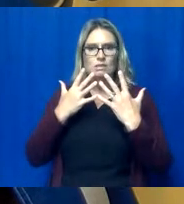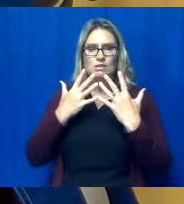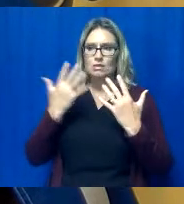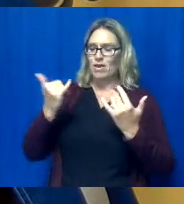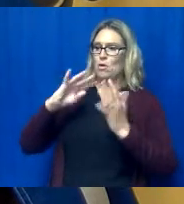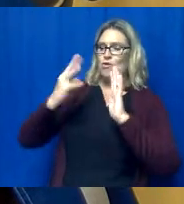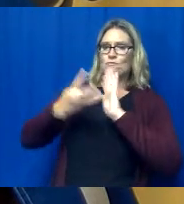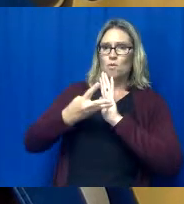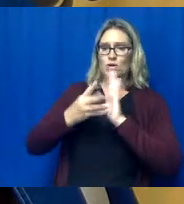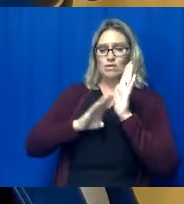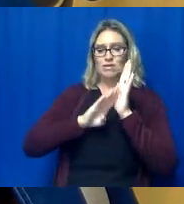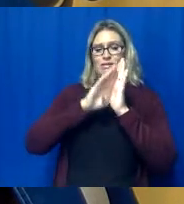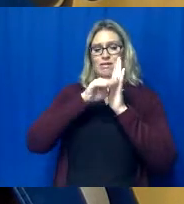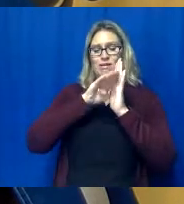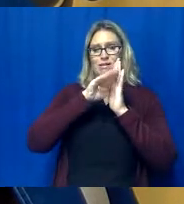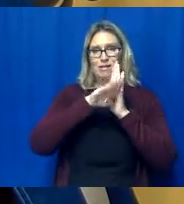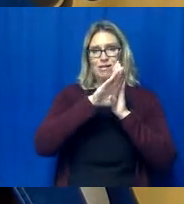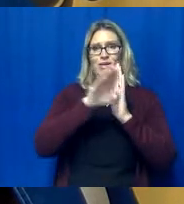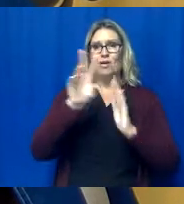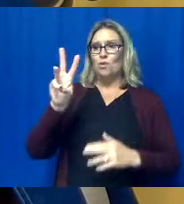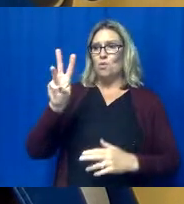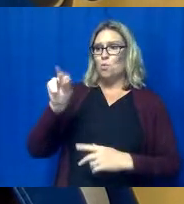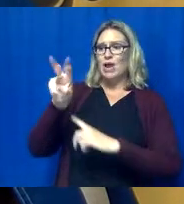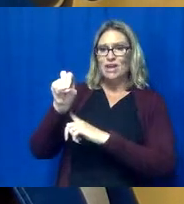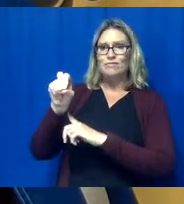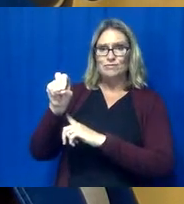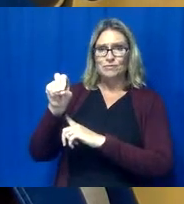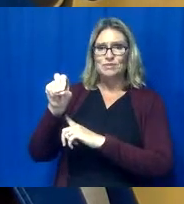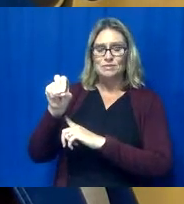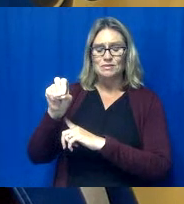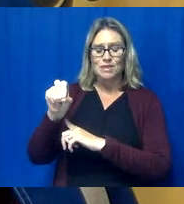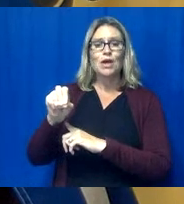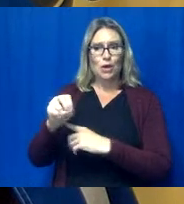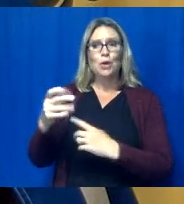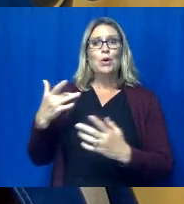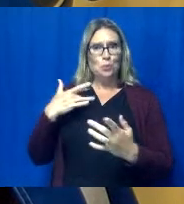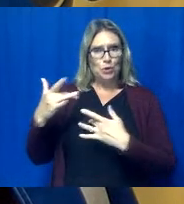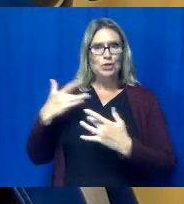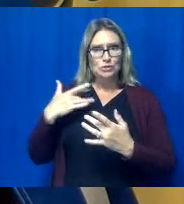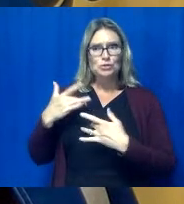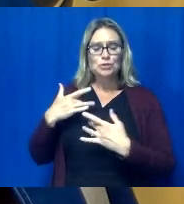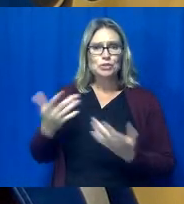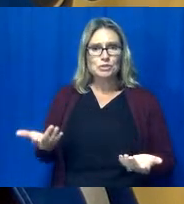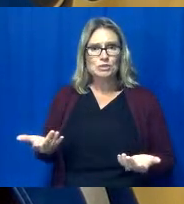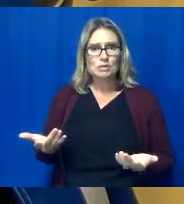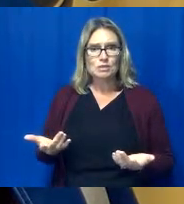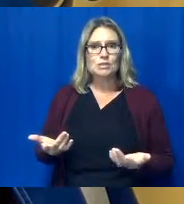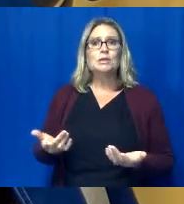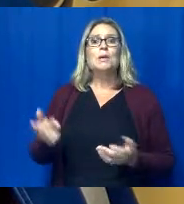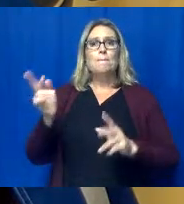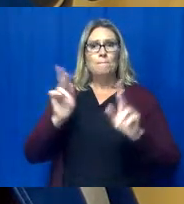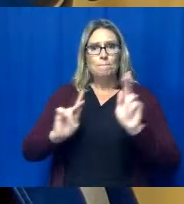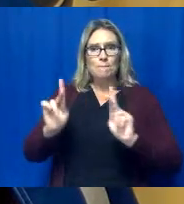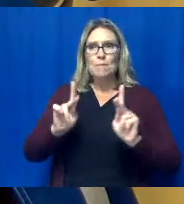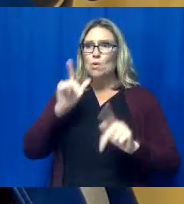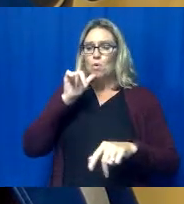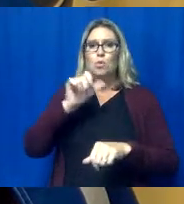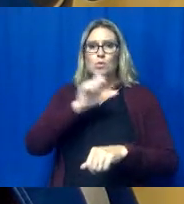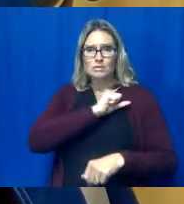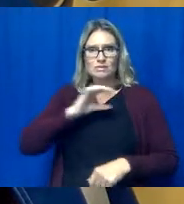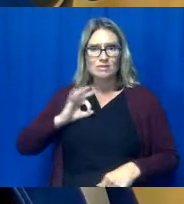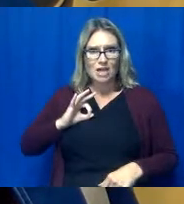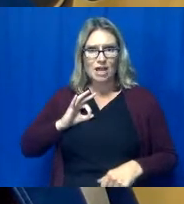of this pandemic, and we are also quite concerned about the fatigue of our staff and the